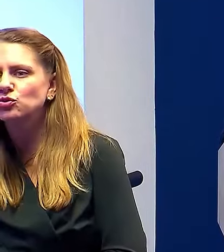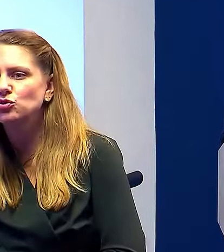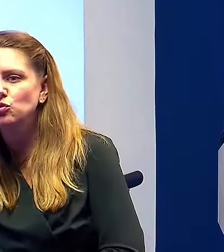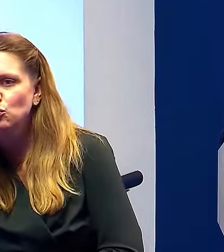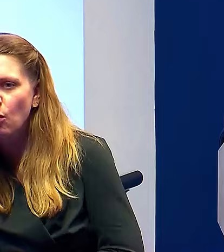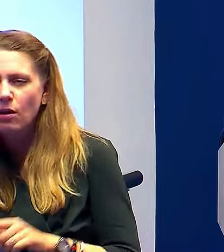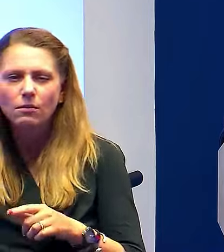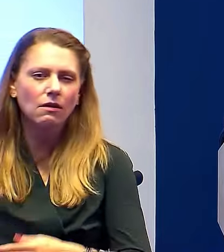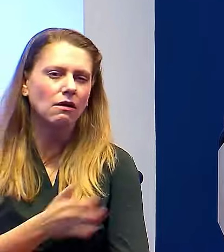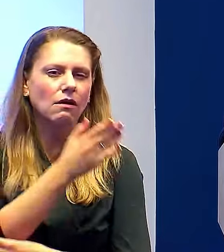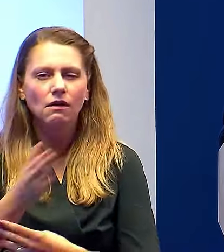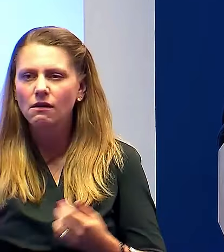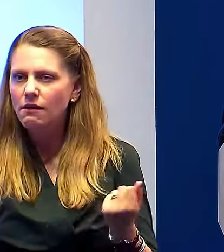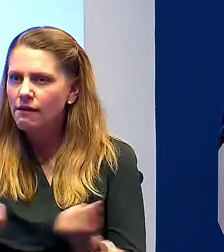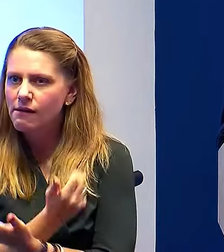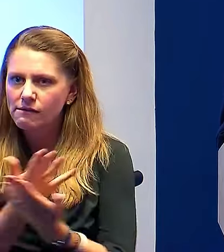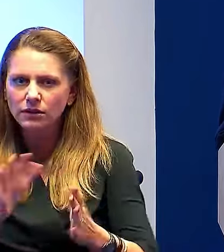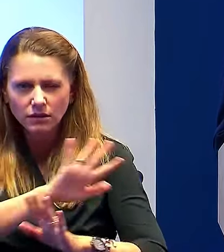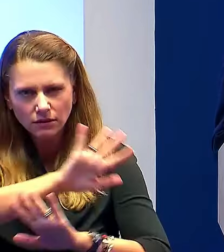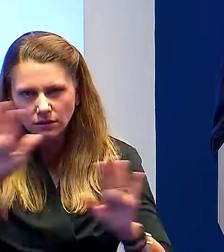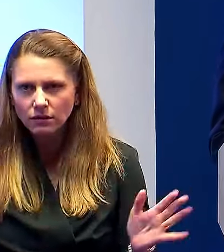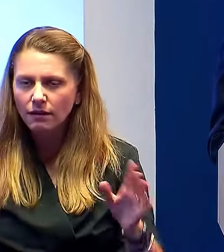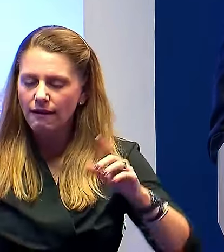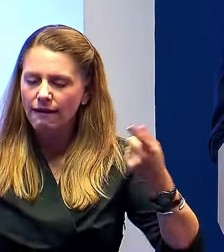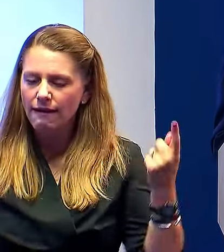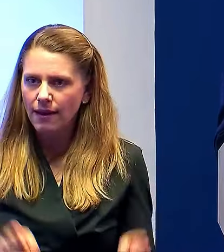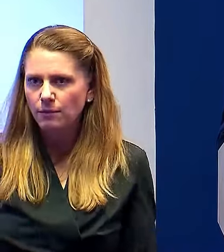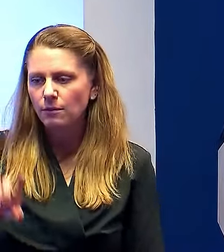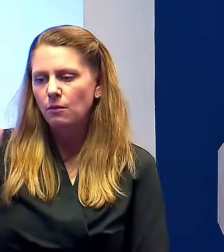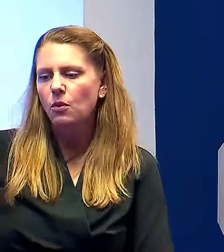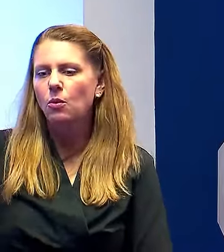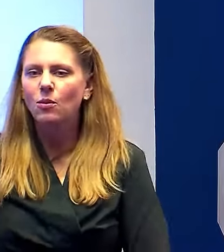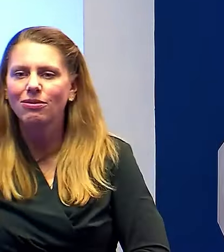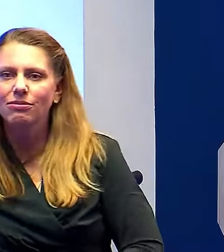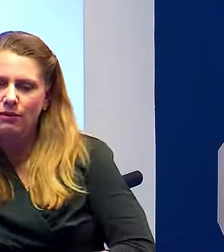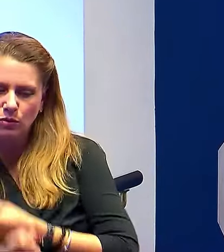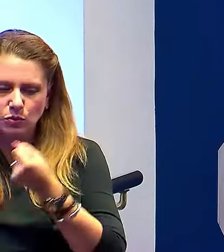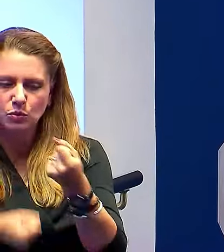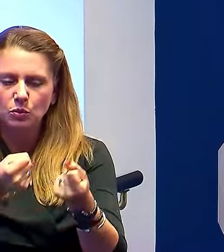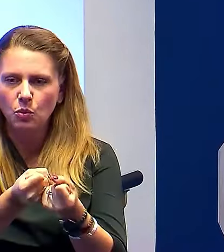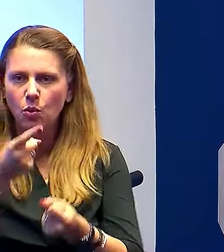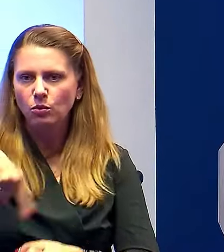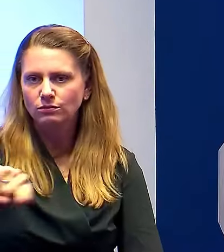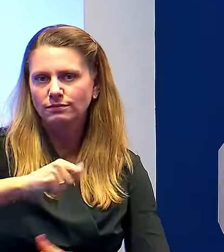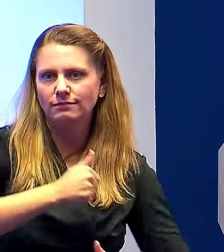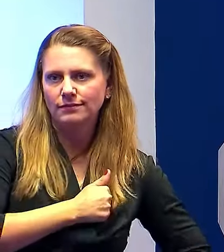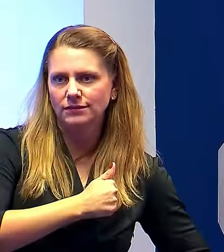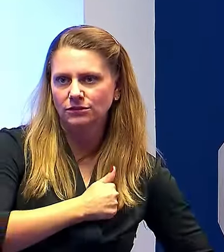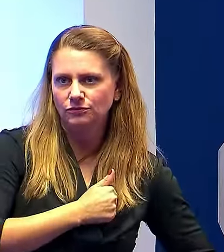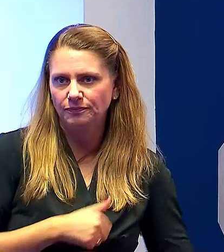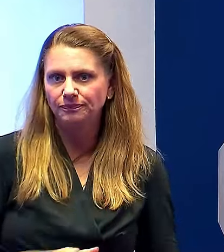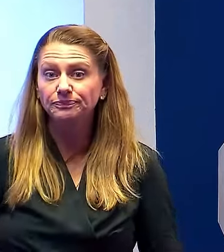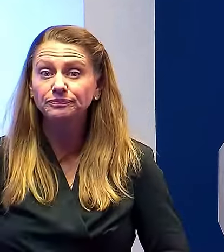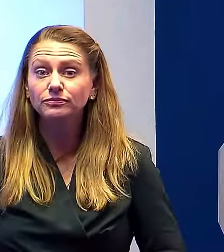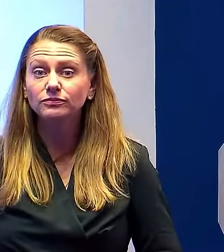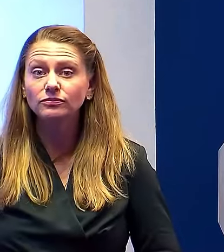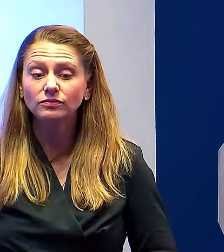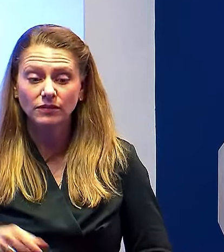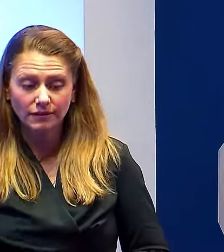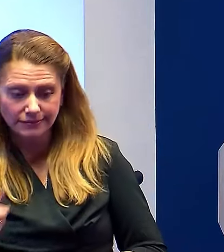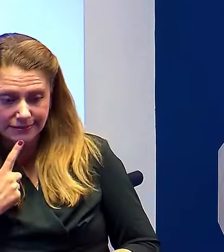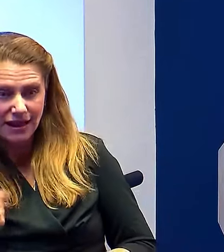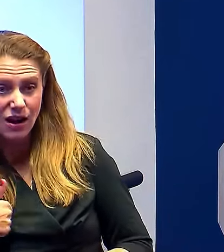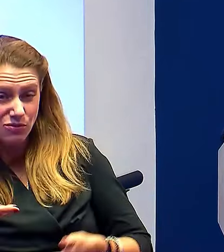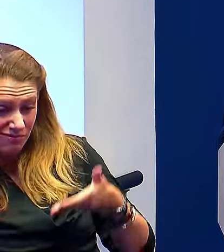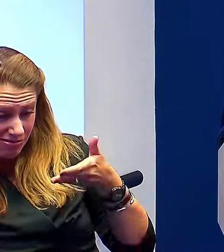heroes. As Bob Hope said of his experience with our troops, "I was there. I saw your